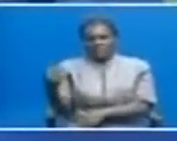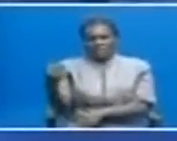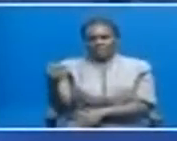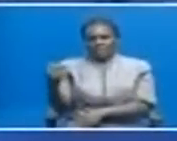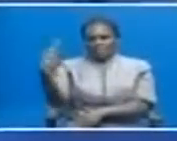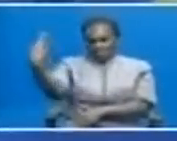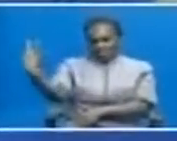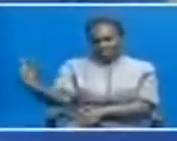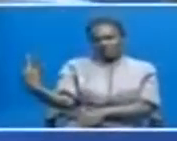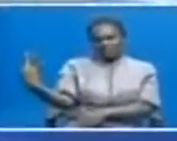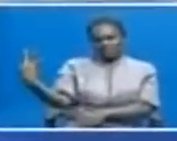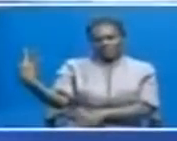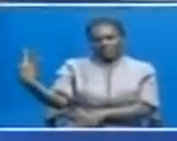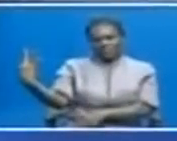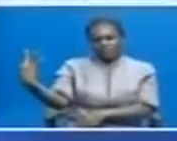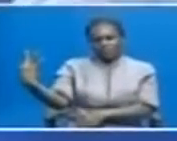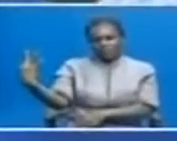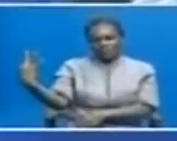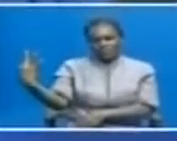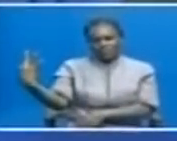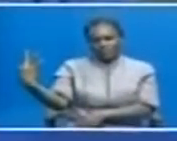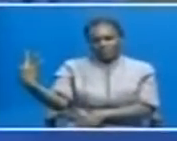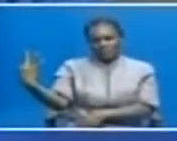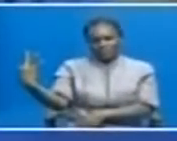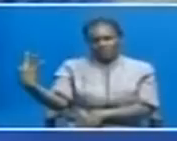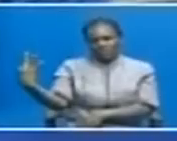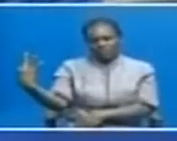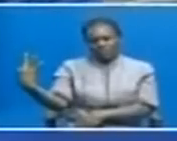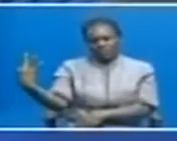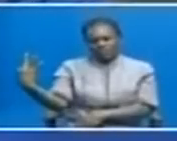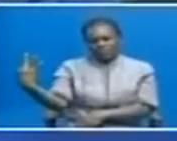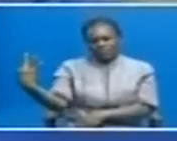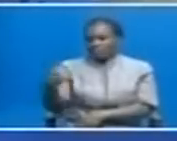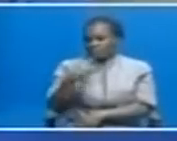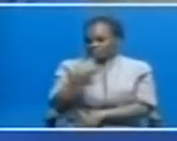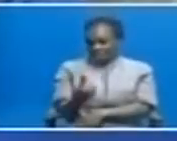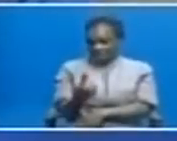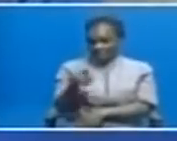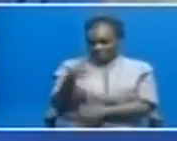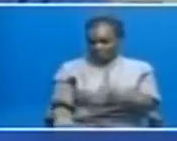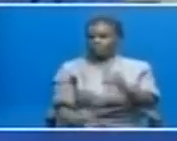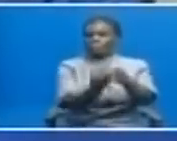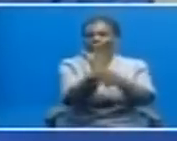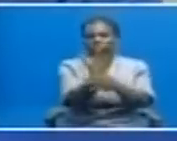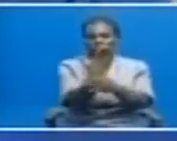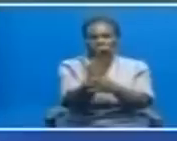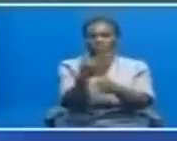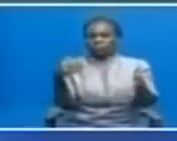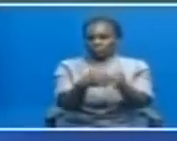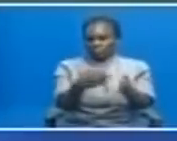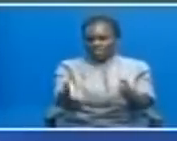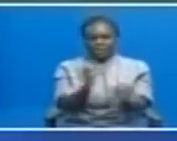Ian Mbae, Emil Kitua, and Mayan Miko Zawanje say their innovation does not